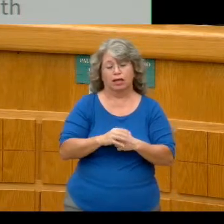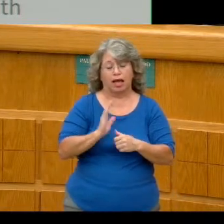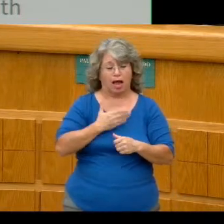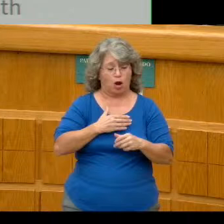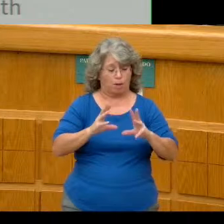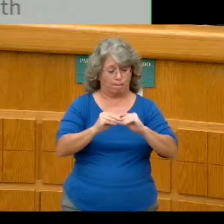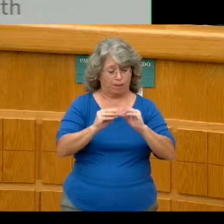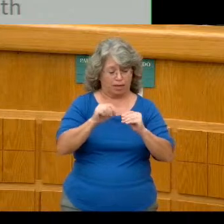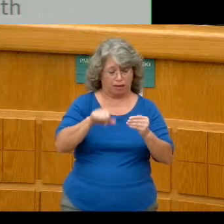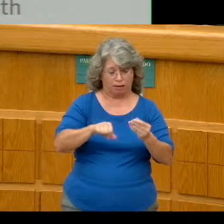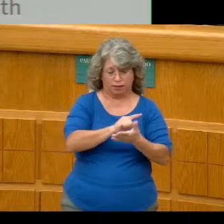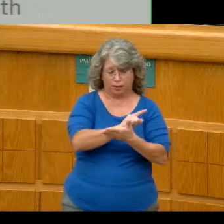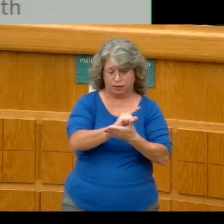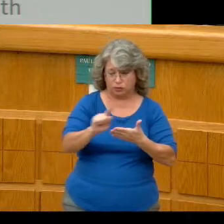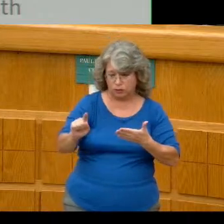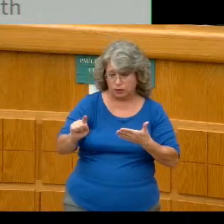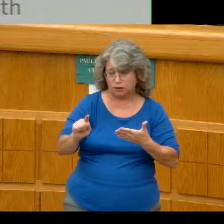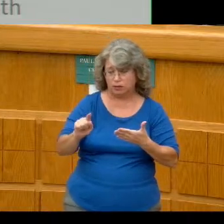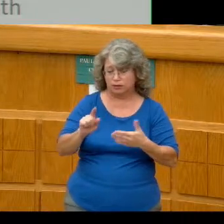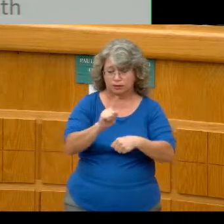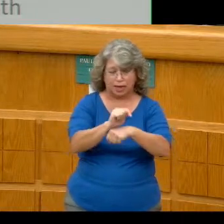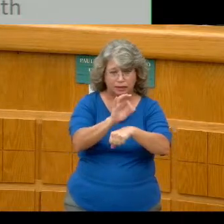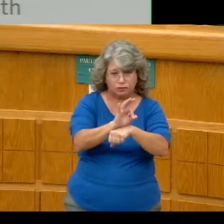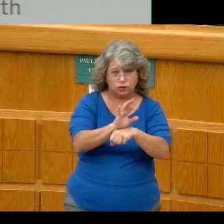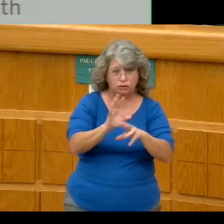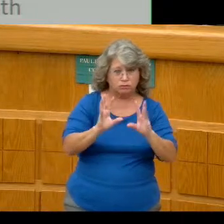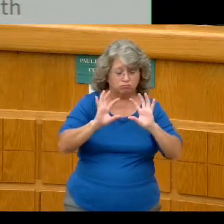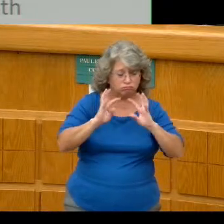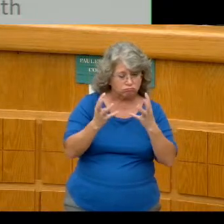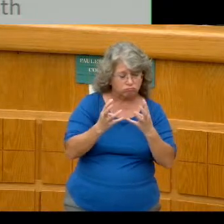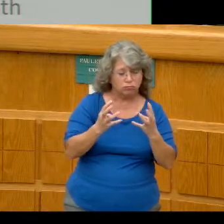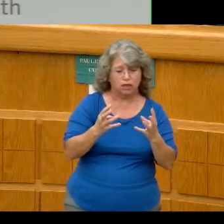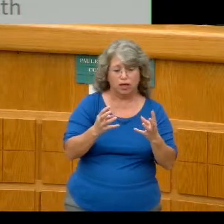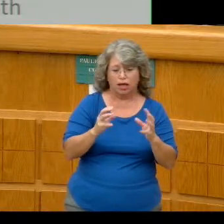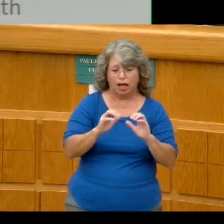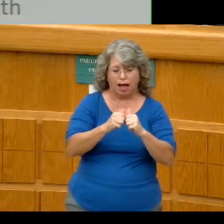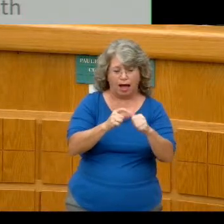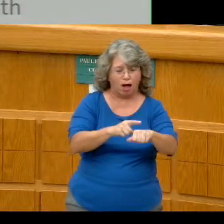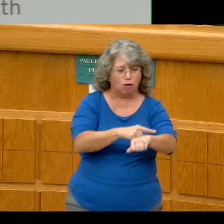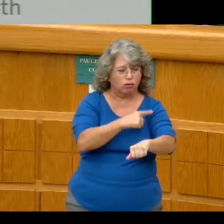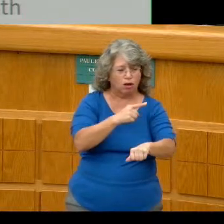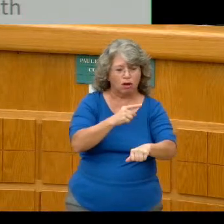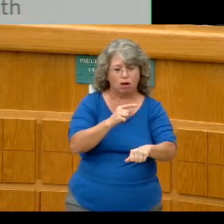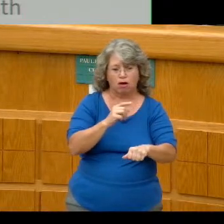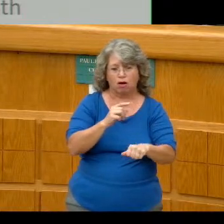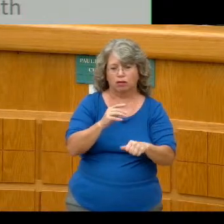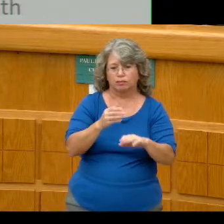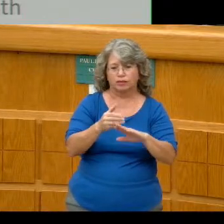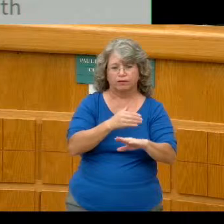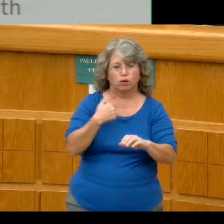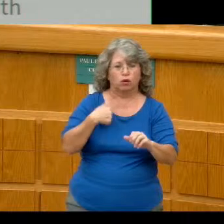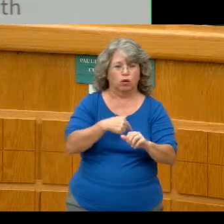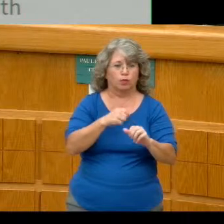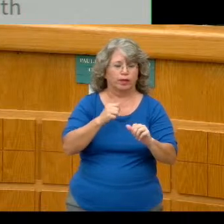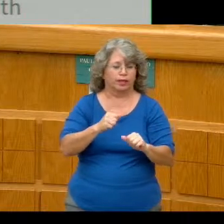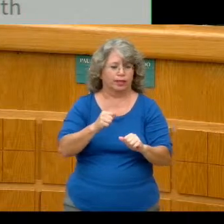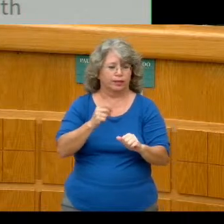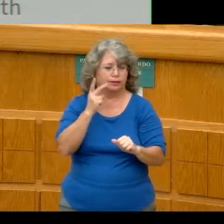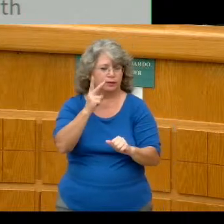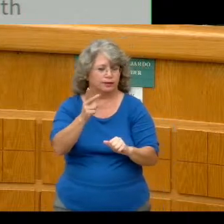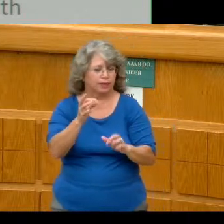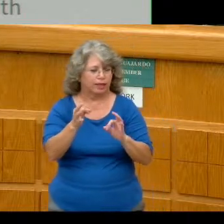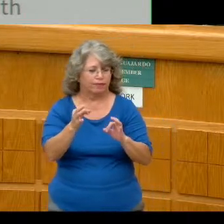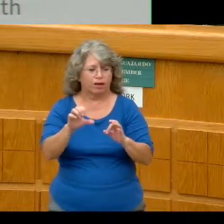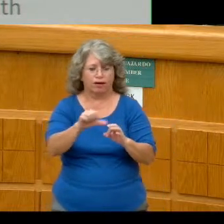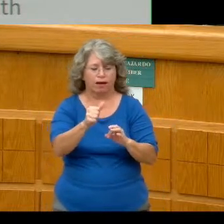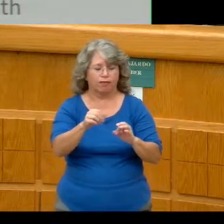of what's going to happen next? How long would it be before we could tell if something, if we were going into another outbreak?